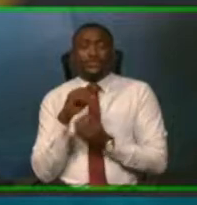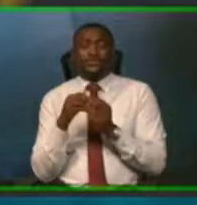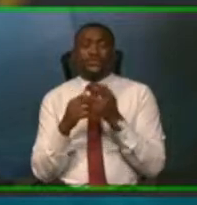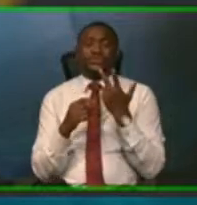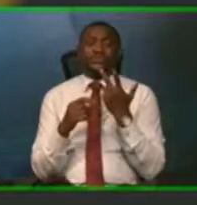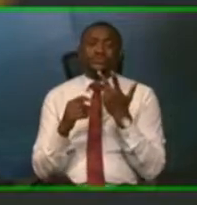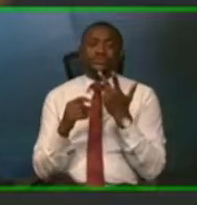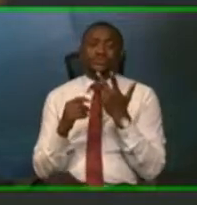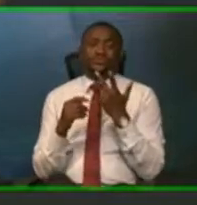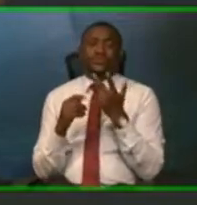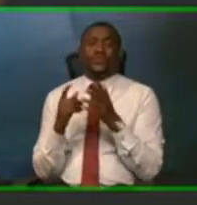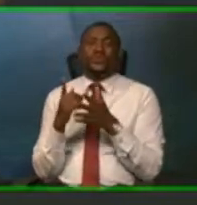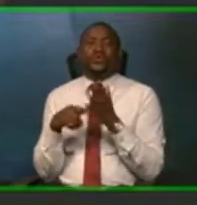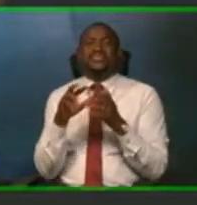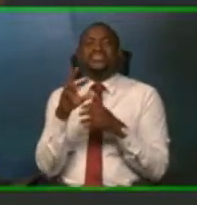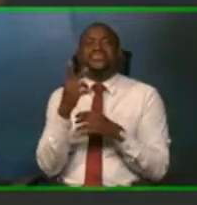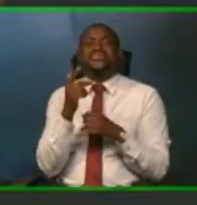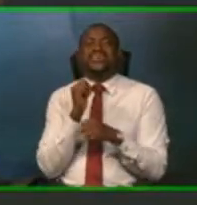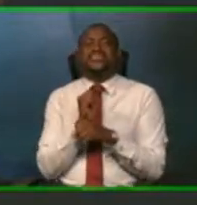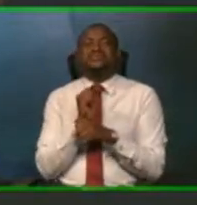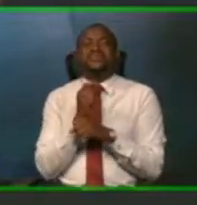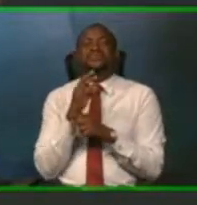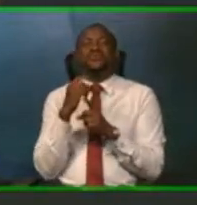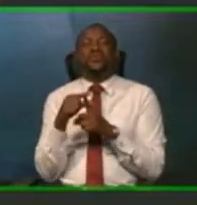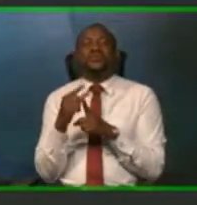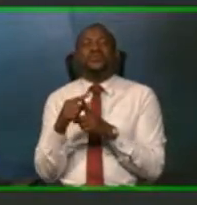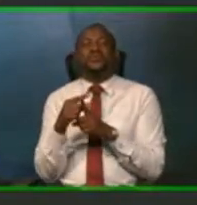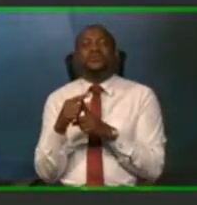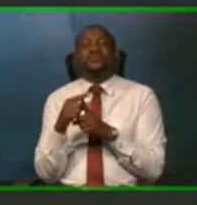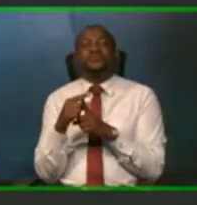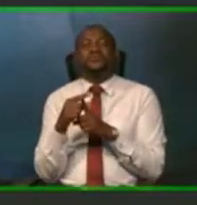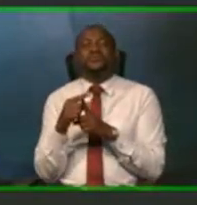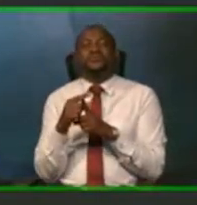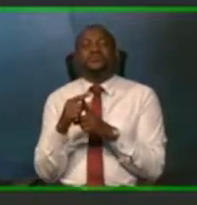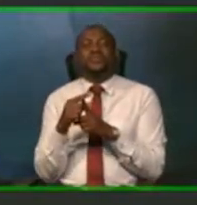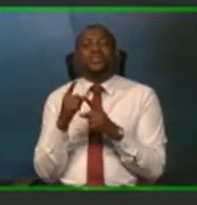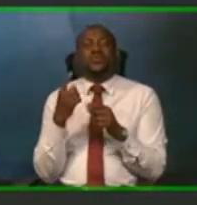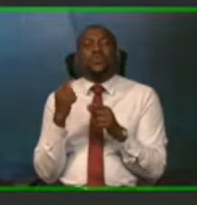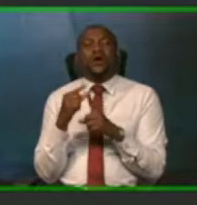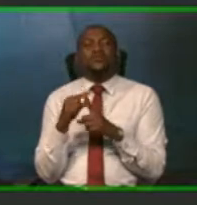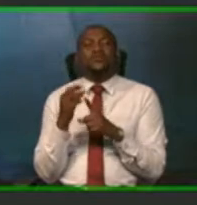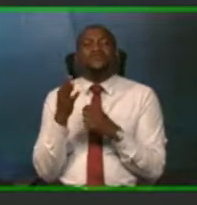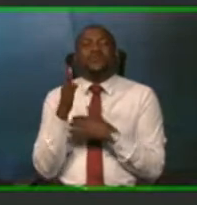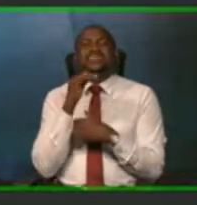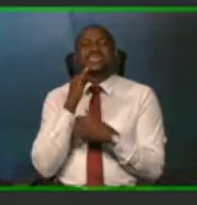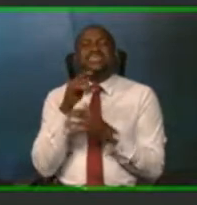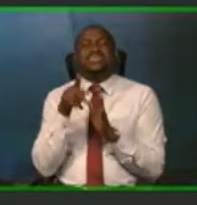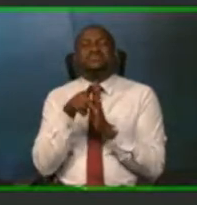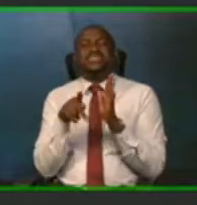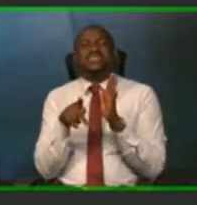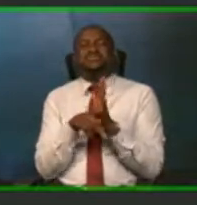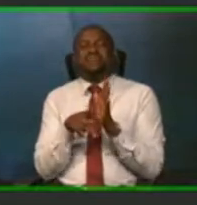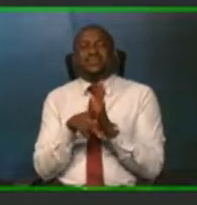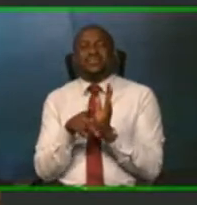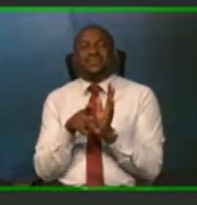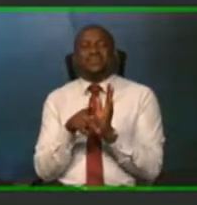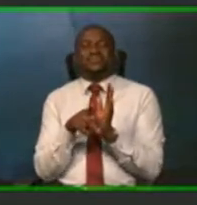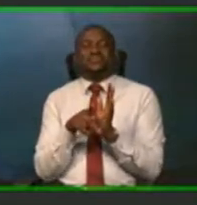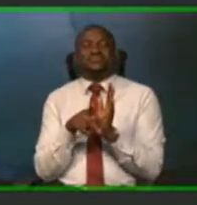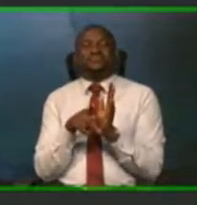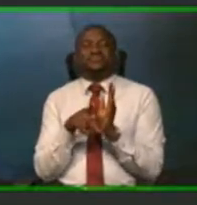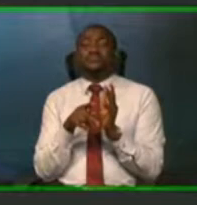3, what is the third assignment of the word? The Word of God is the principal channel for